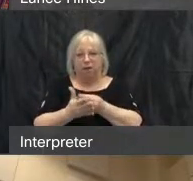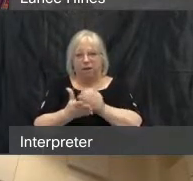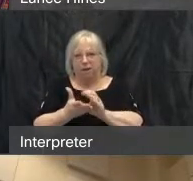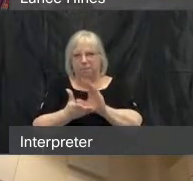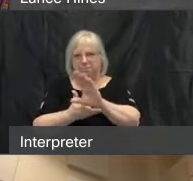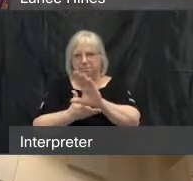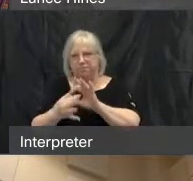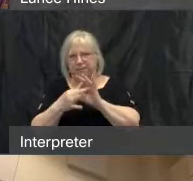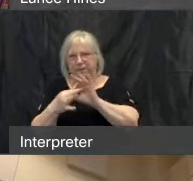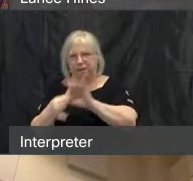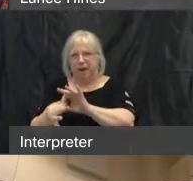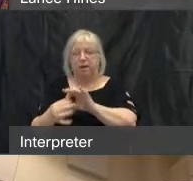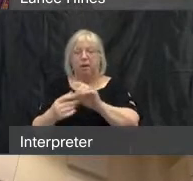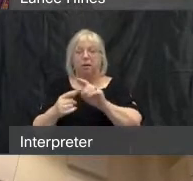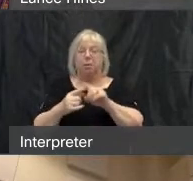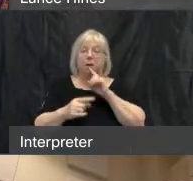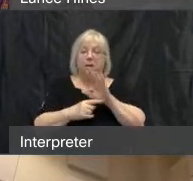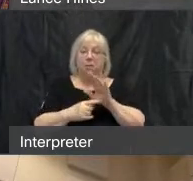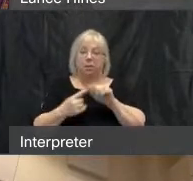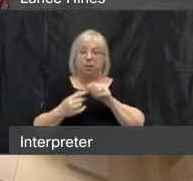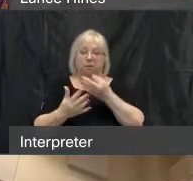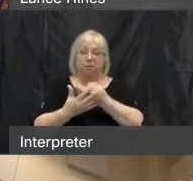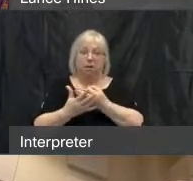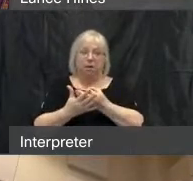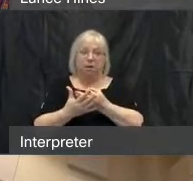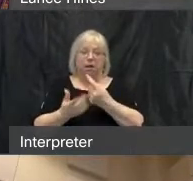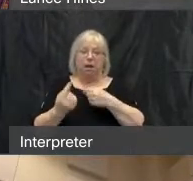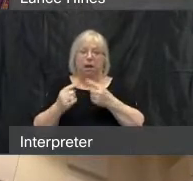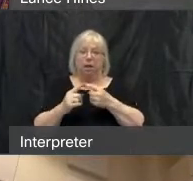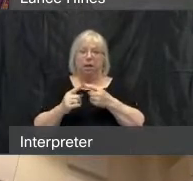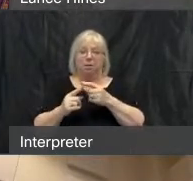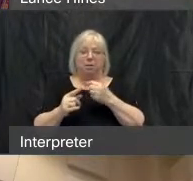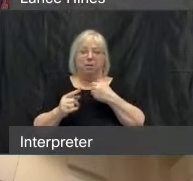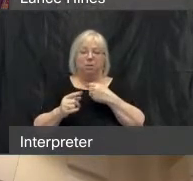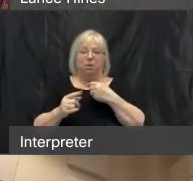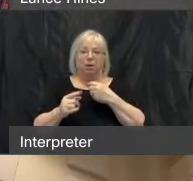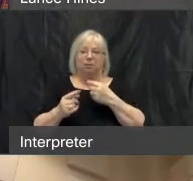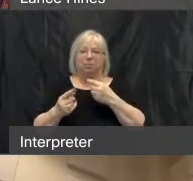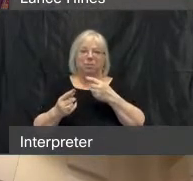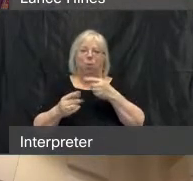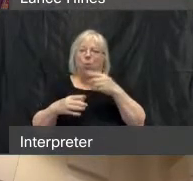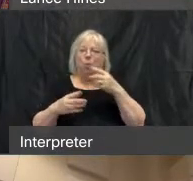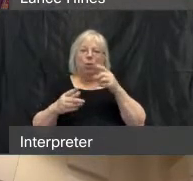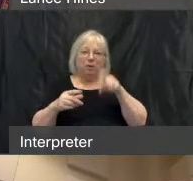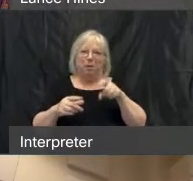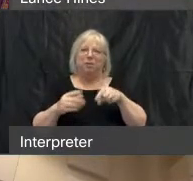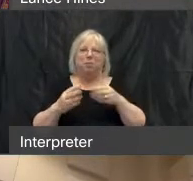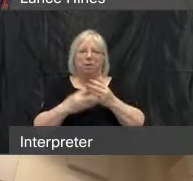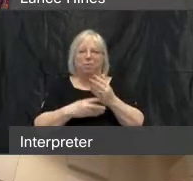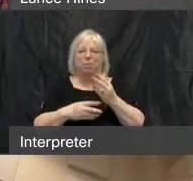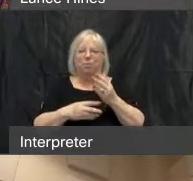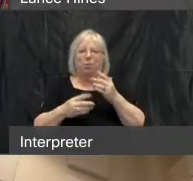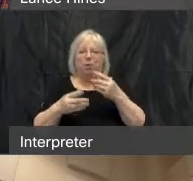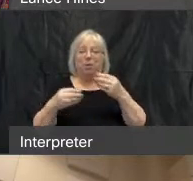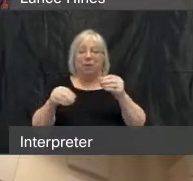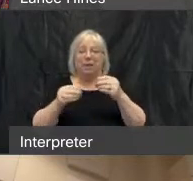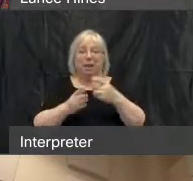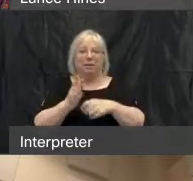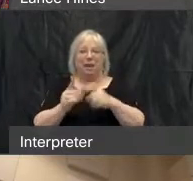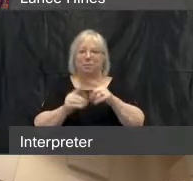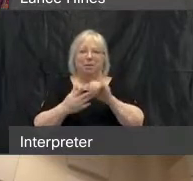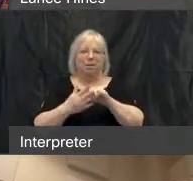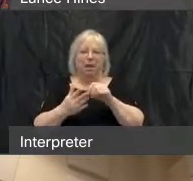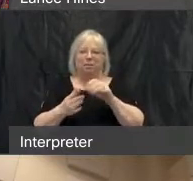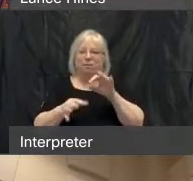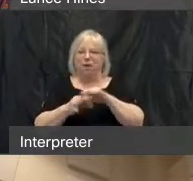The commitment of funding came through an unsuccessful sales tax campaign that we had, the commitment of funding to